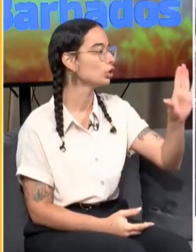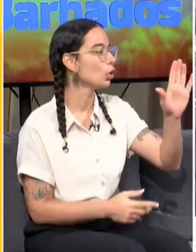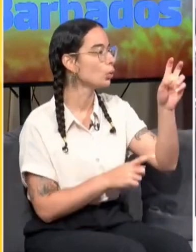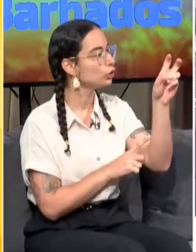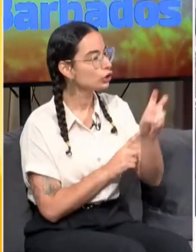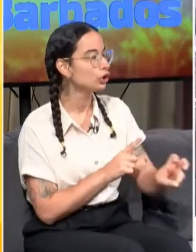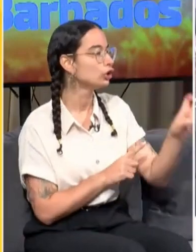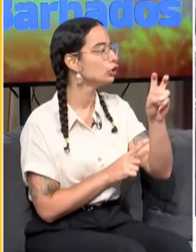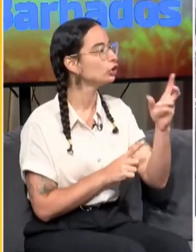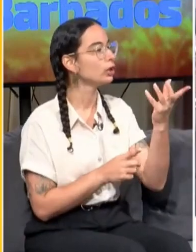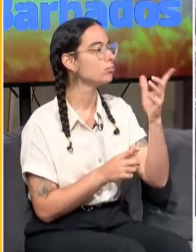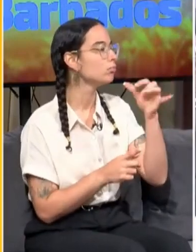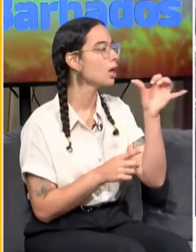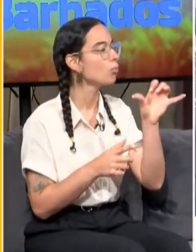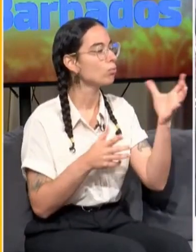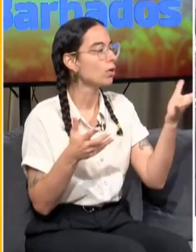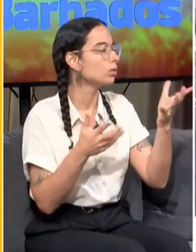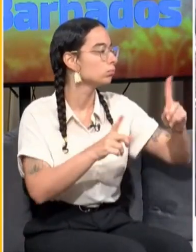Lionel?